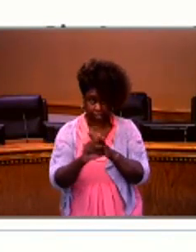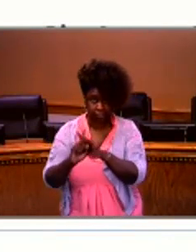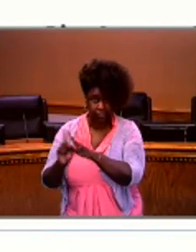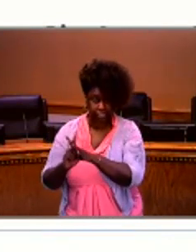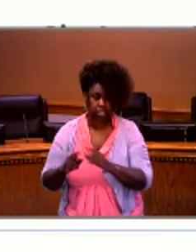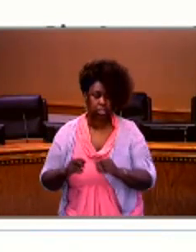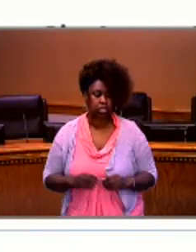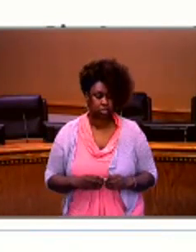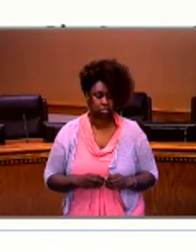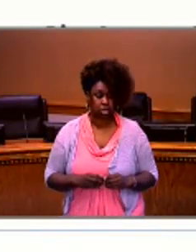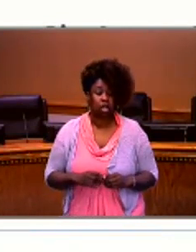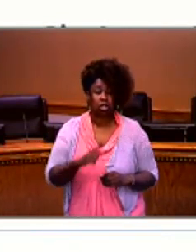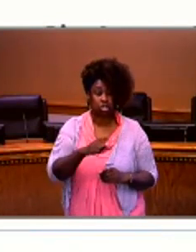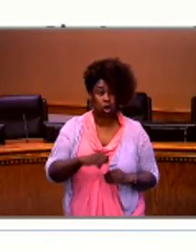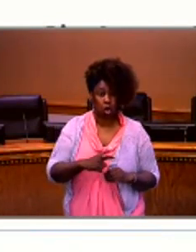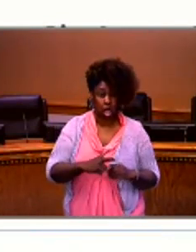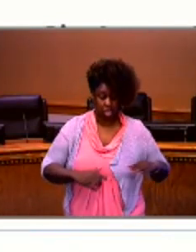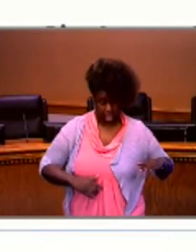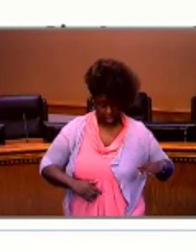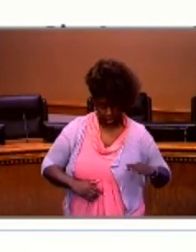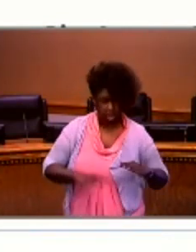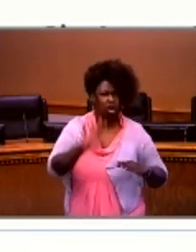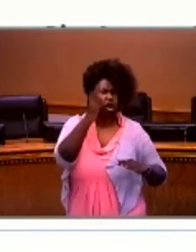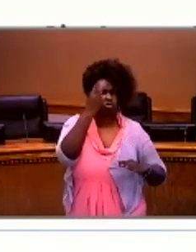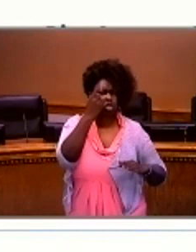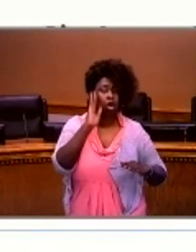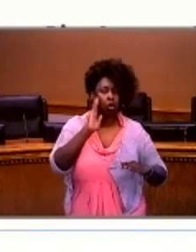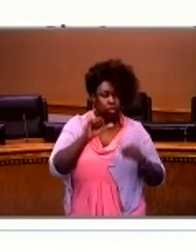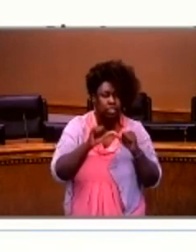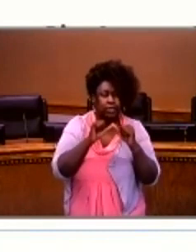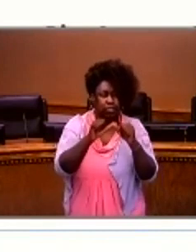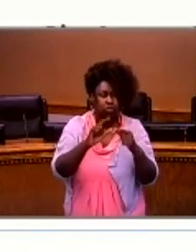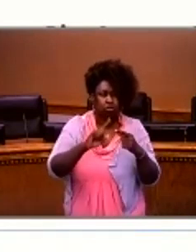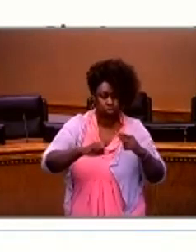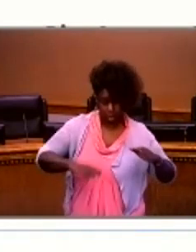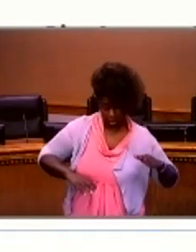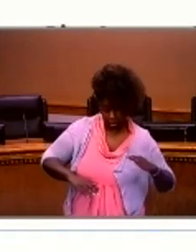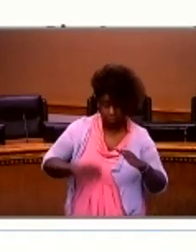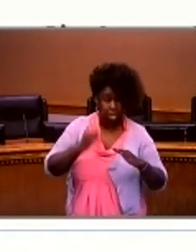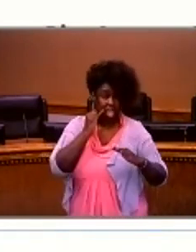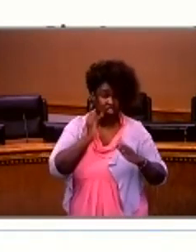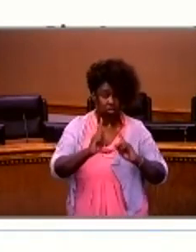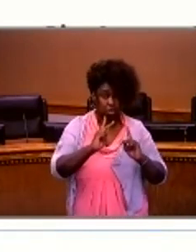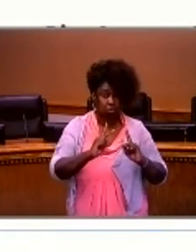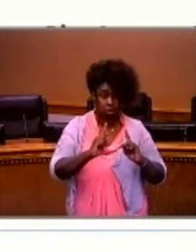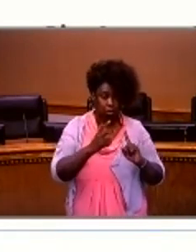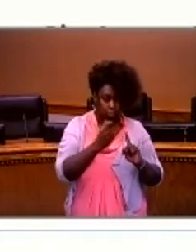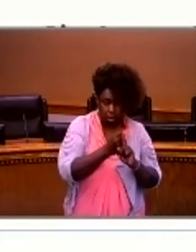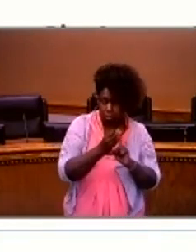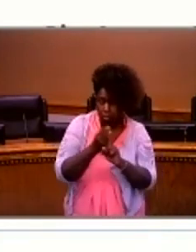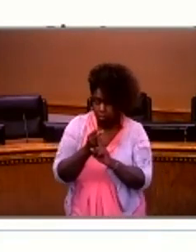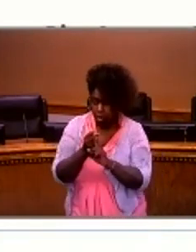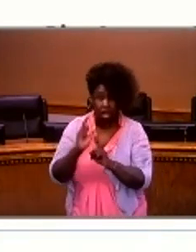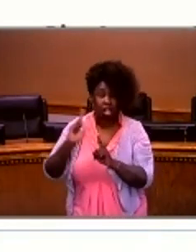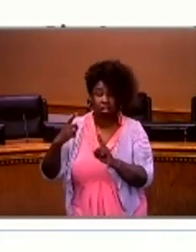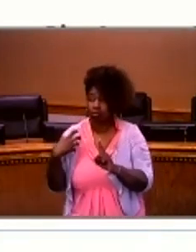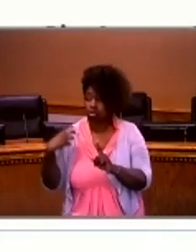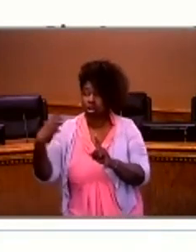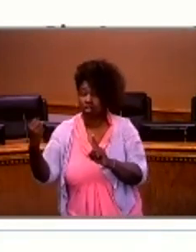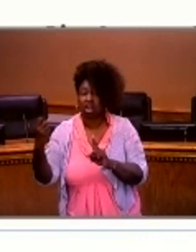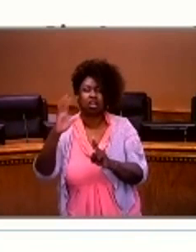has the curve will always go up because we don't remove cases from this, we just add cases to it. But you can see that